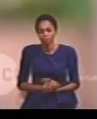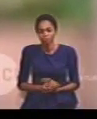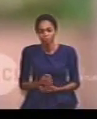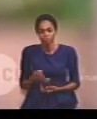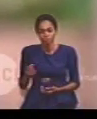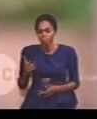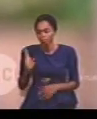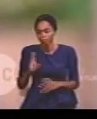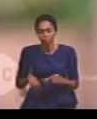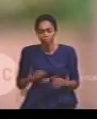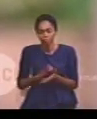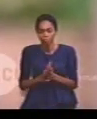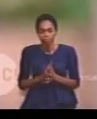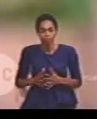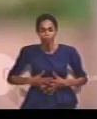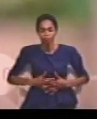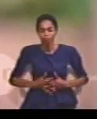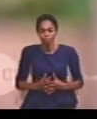I was so